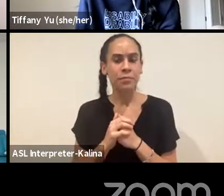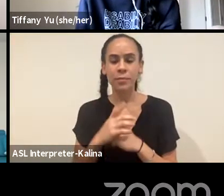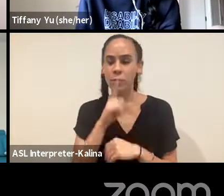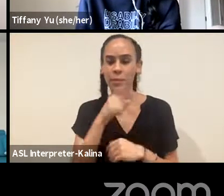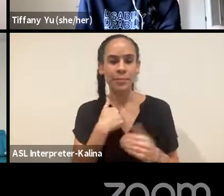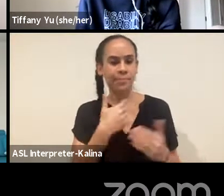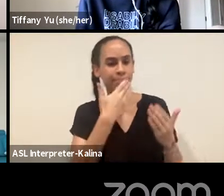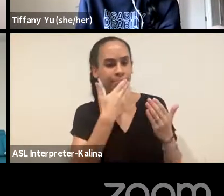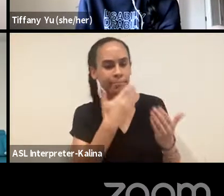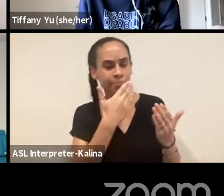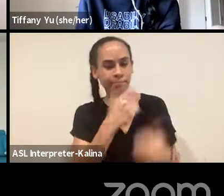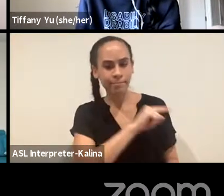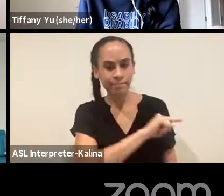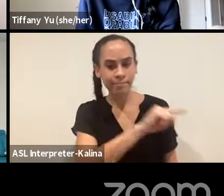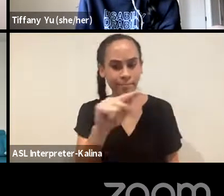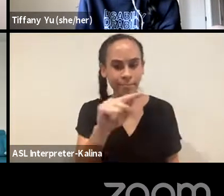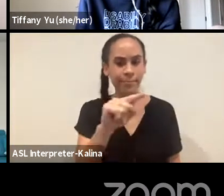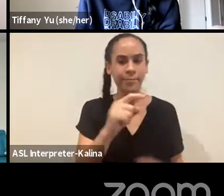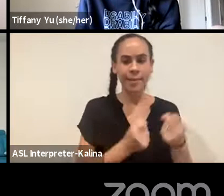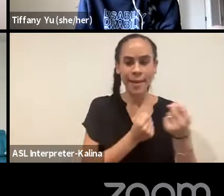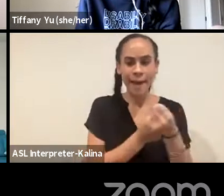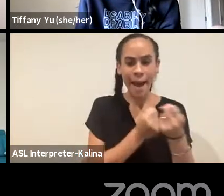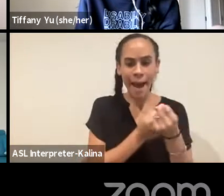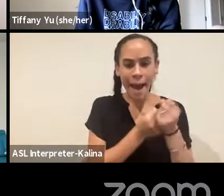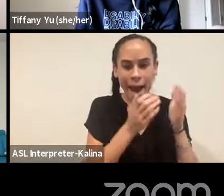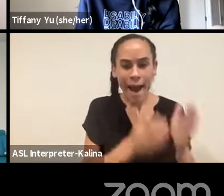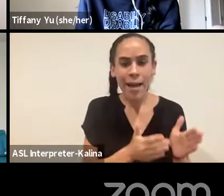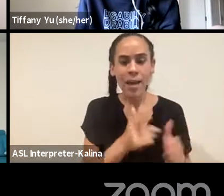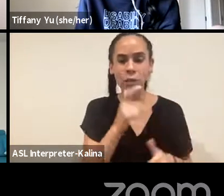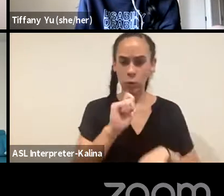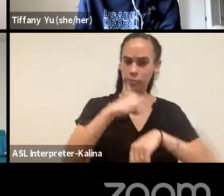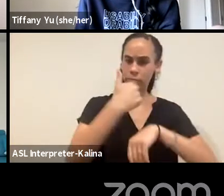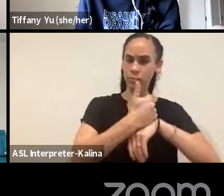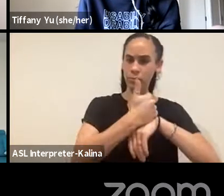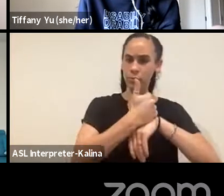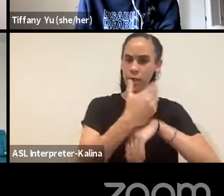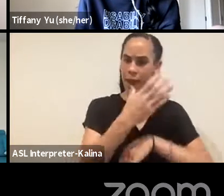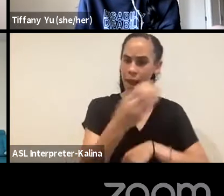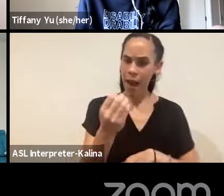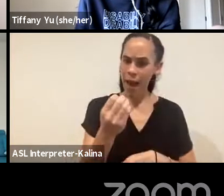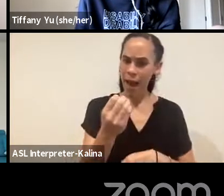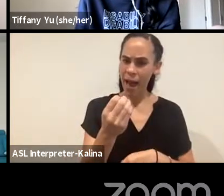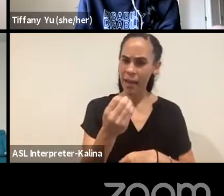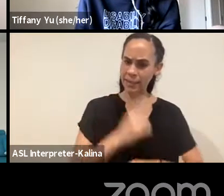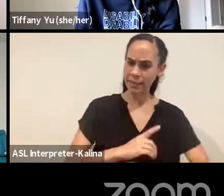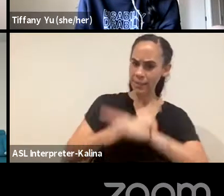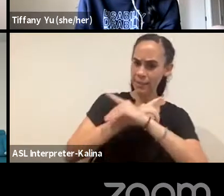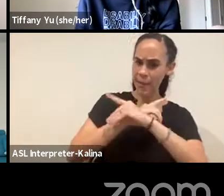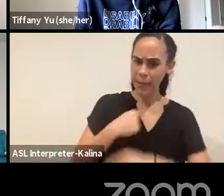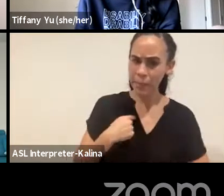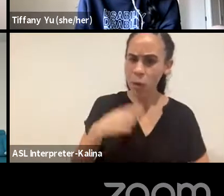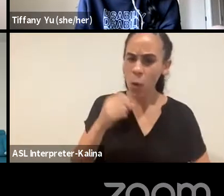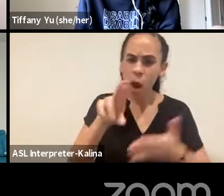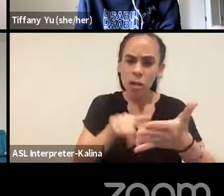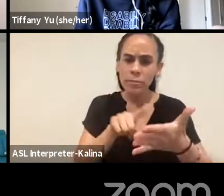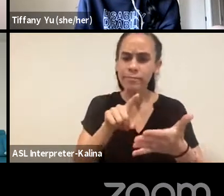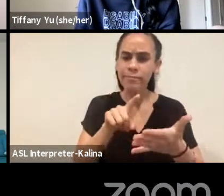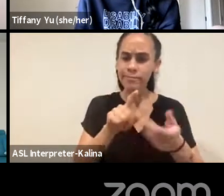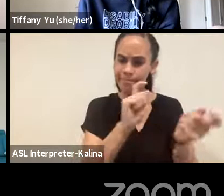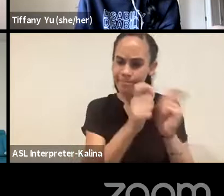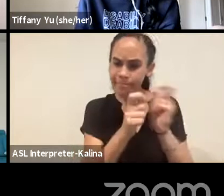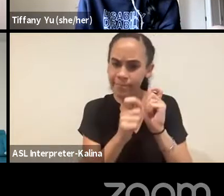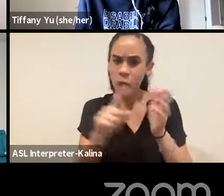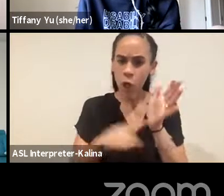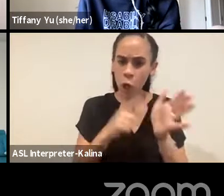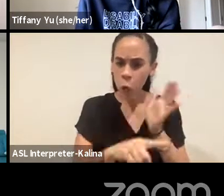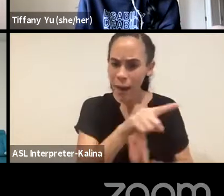the allies who have stepped up to correct someone or to defend me or to amplify something